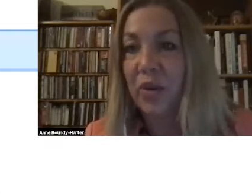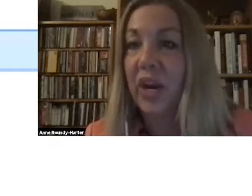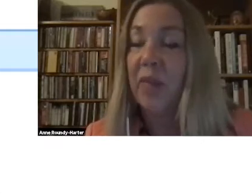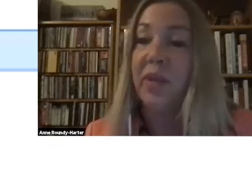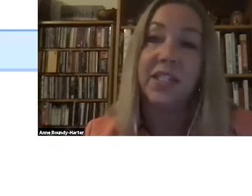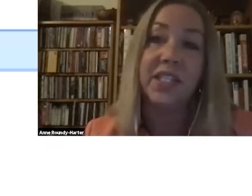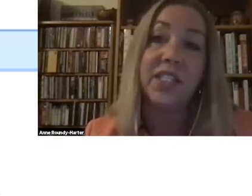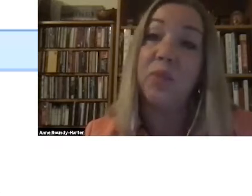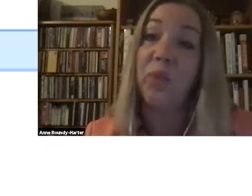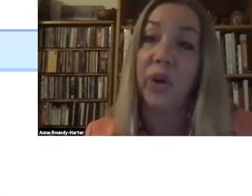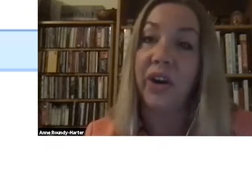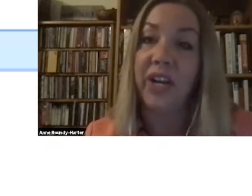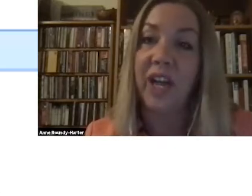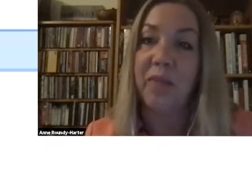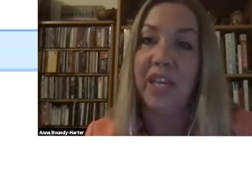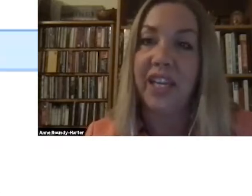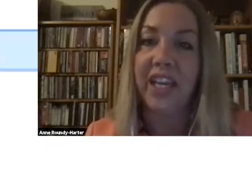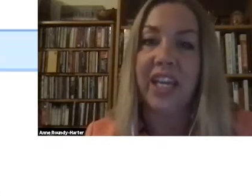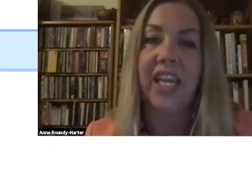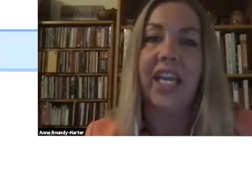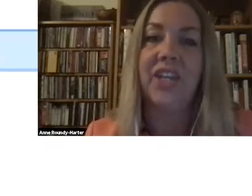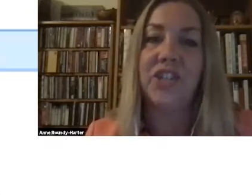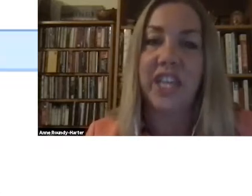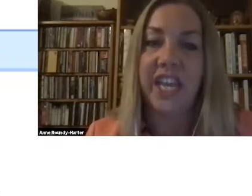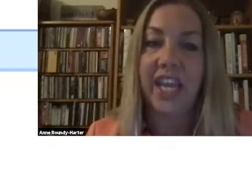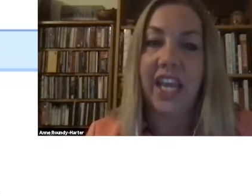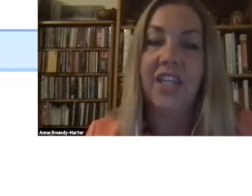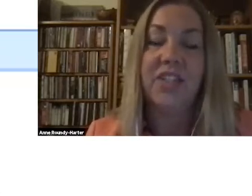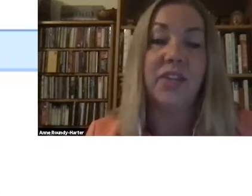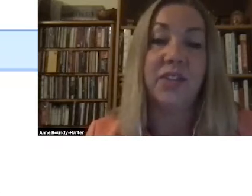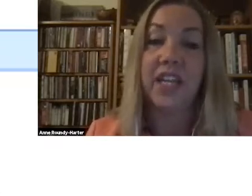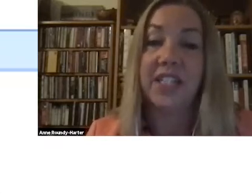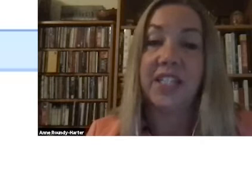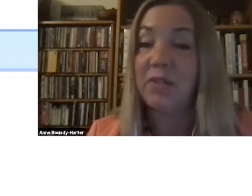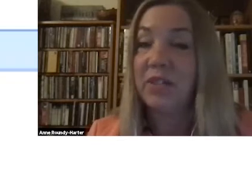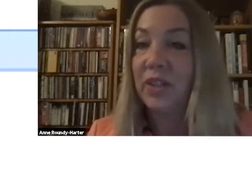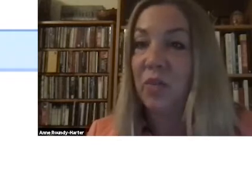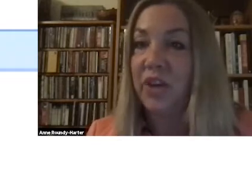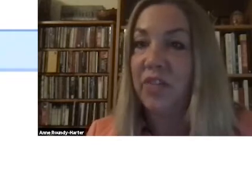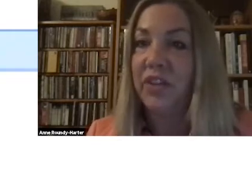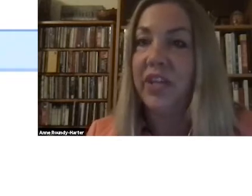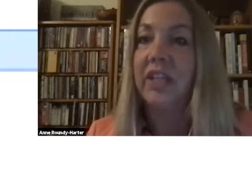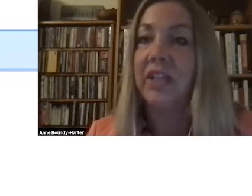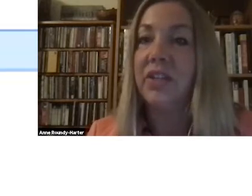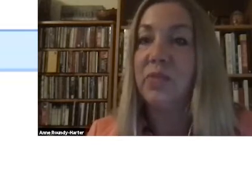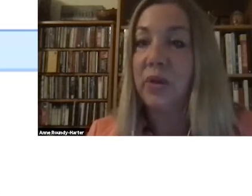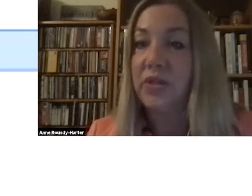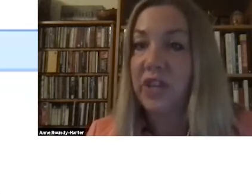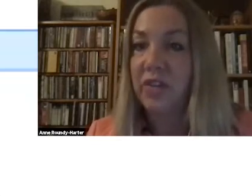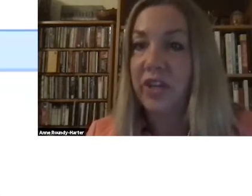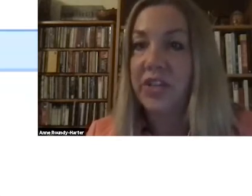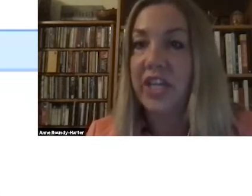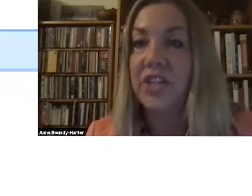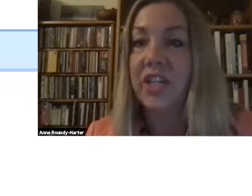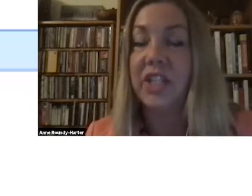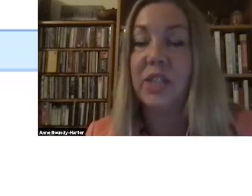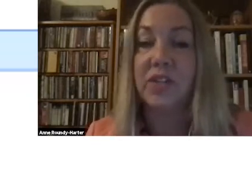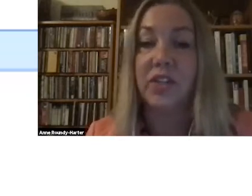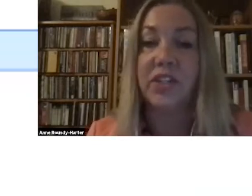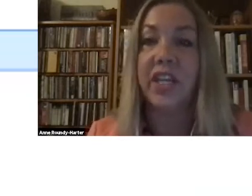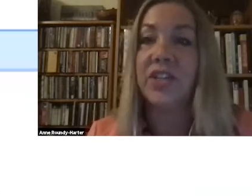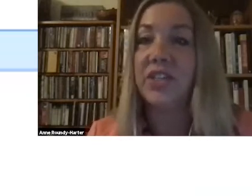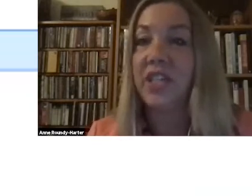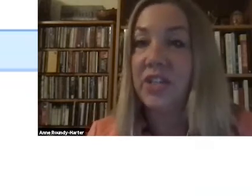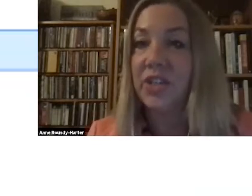for the program. And as I said, more are coming in each day. So that's absolutely wonderful. And that includes both general education and